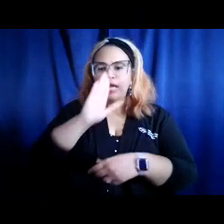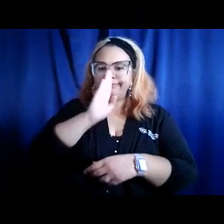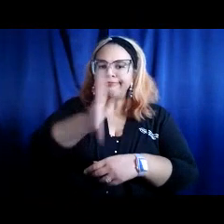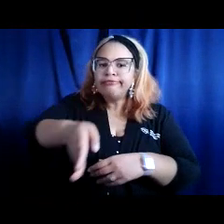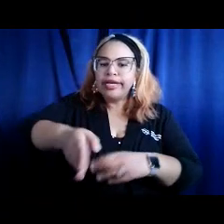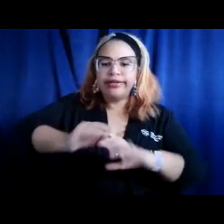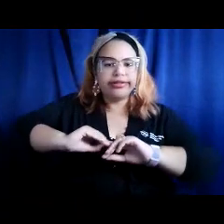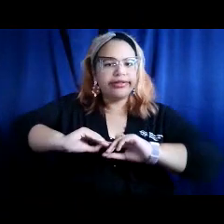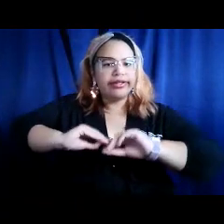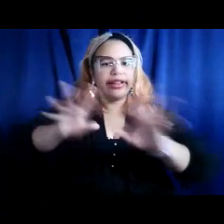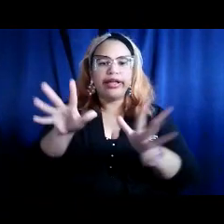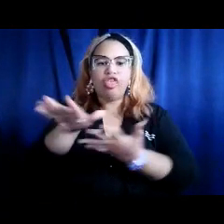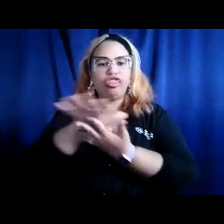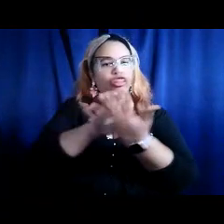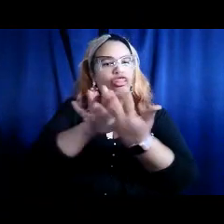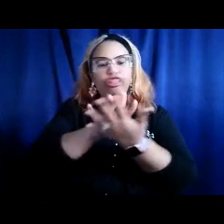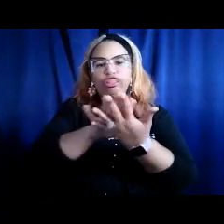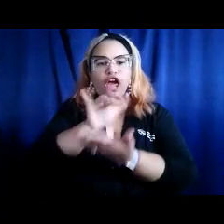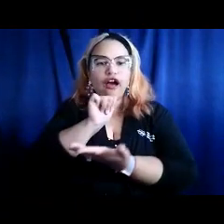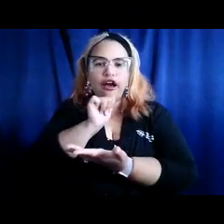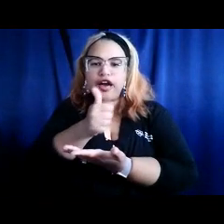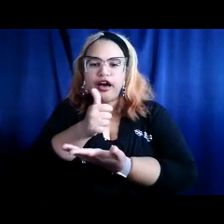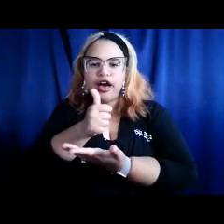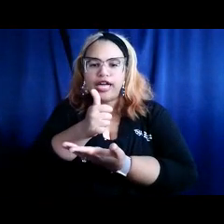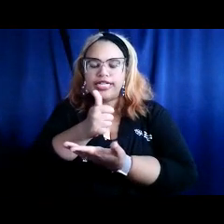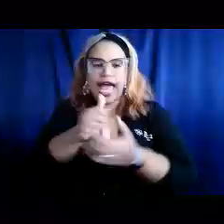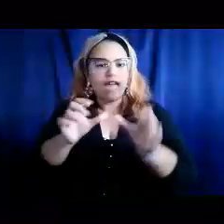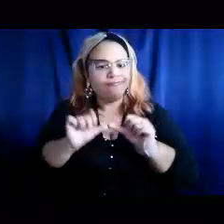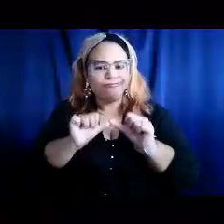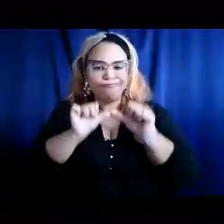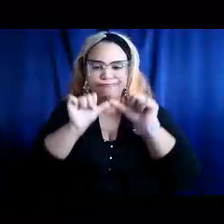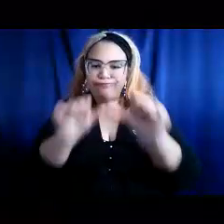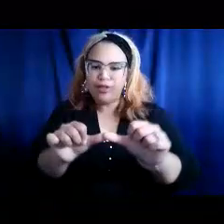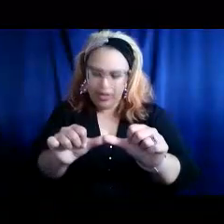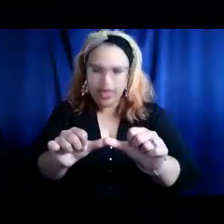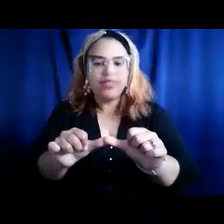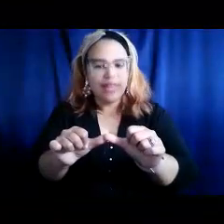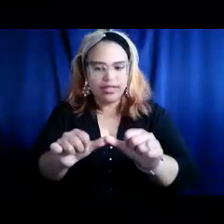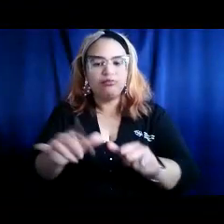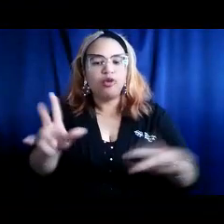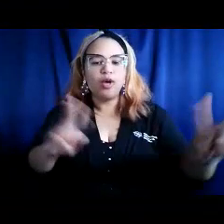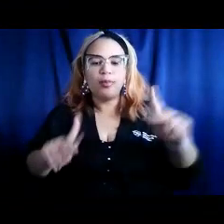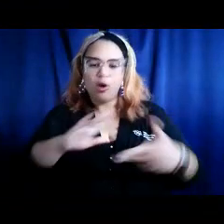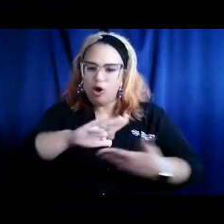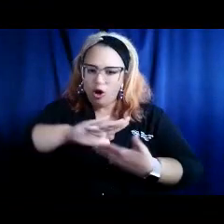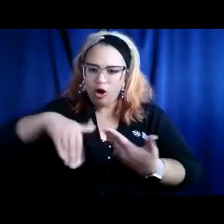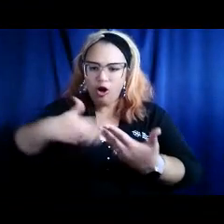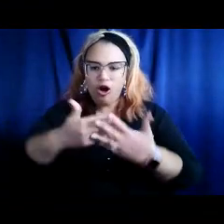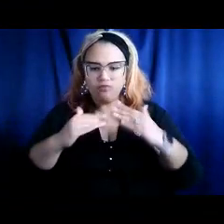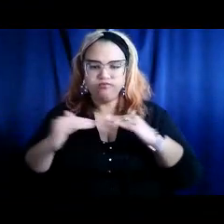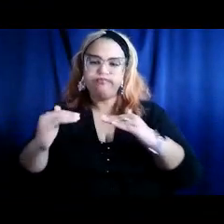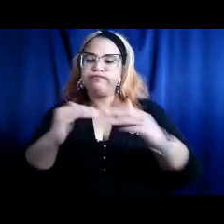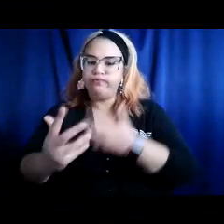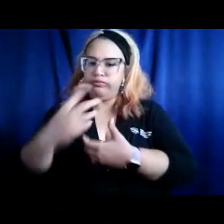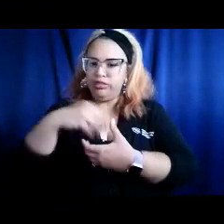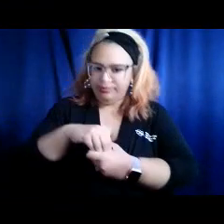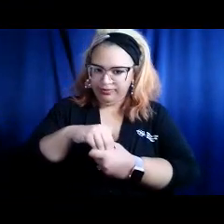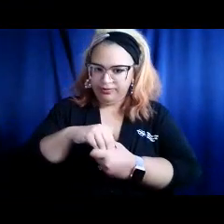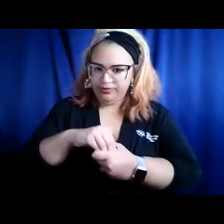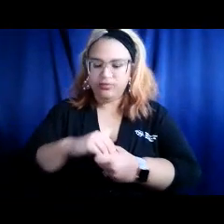initiative. So, some ways that leaders can lead the way are by clearly communicating the business value of having a